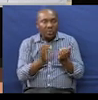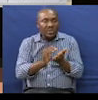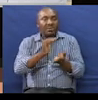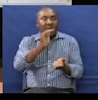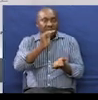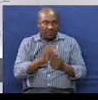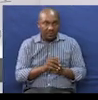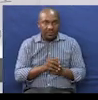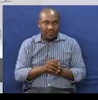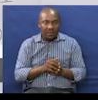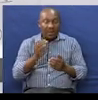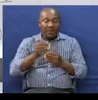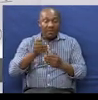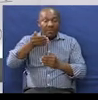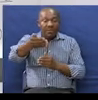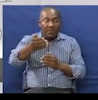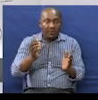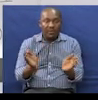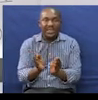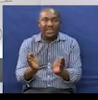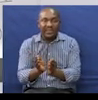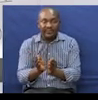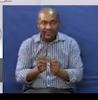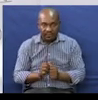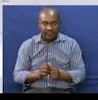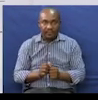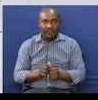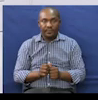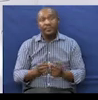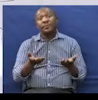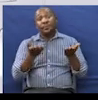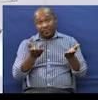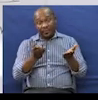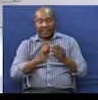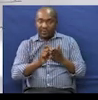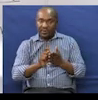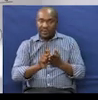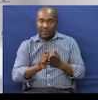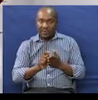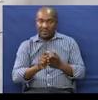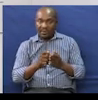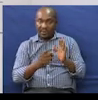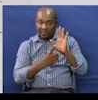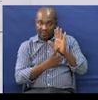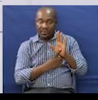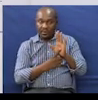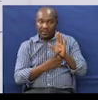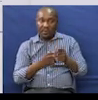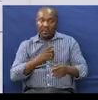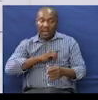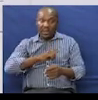use. Dear students, now to proceed, another key characteristic of